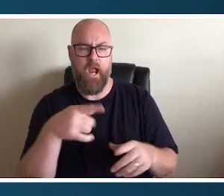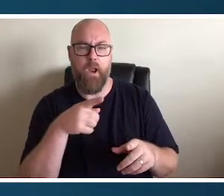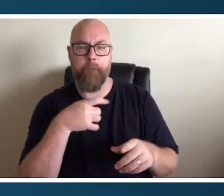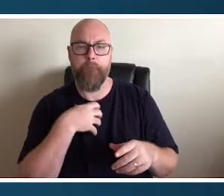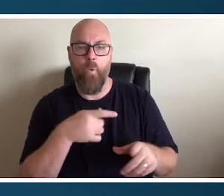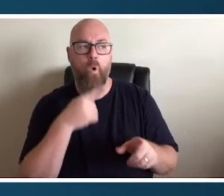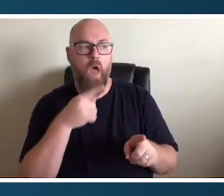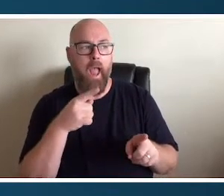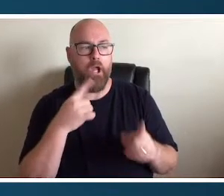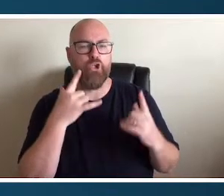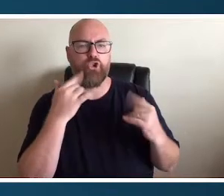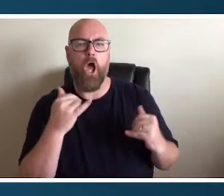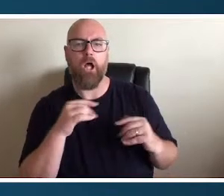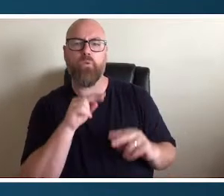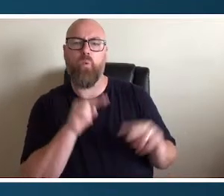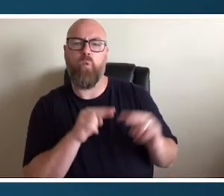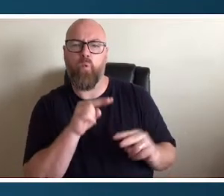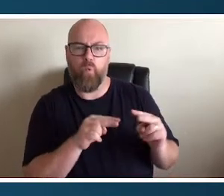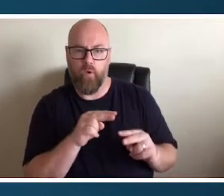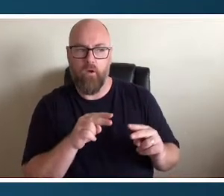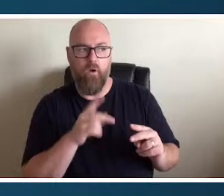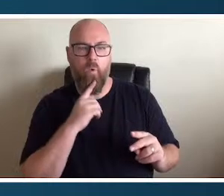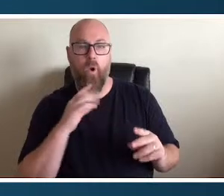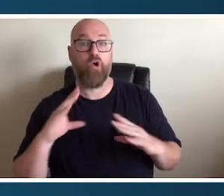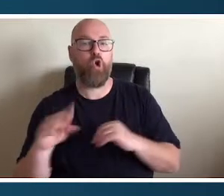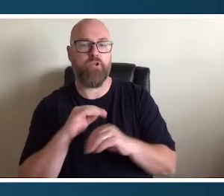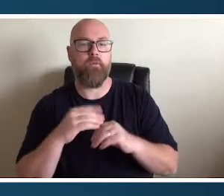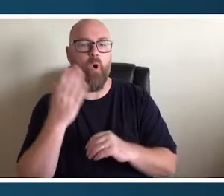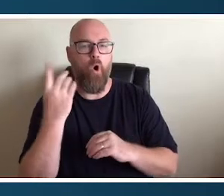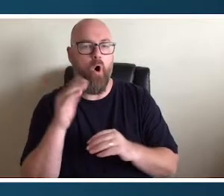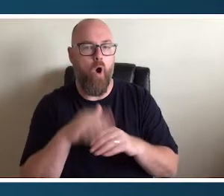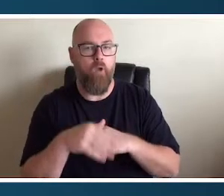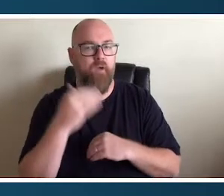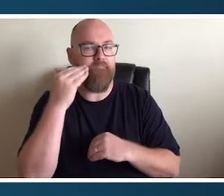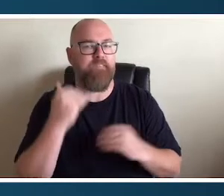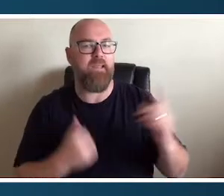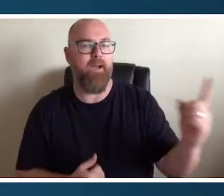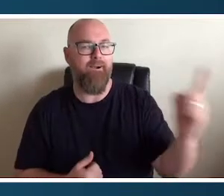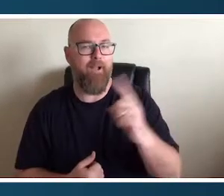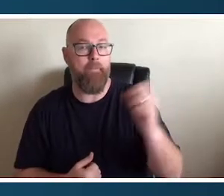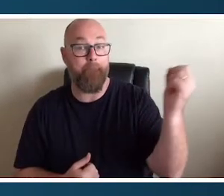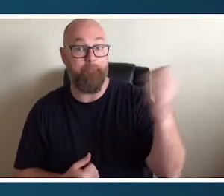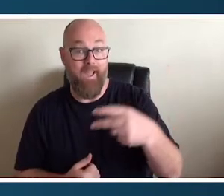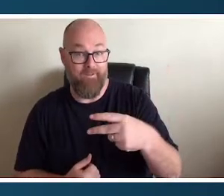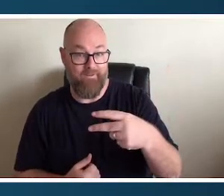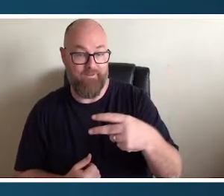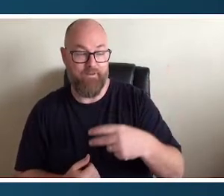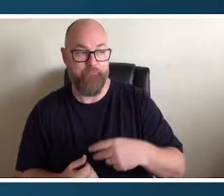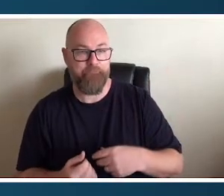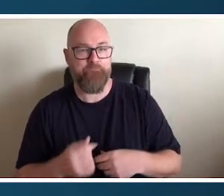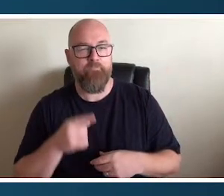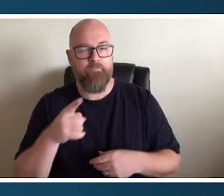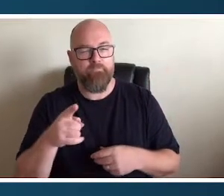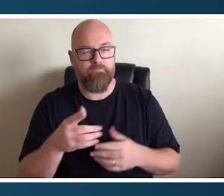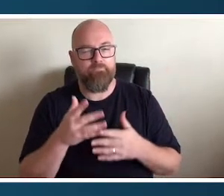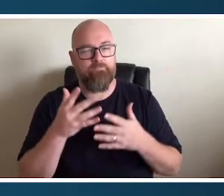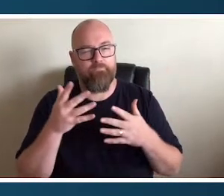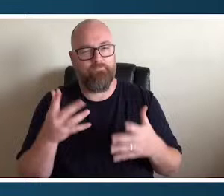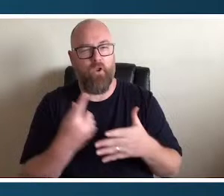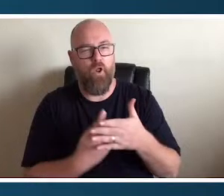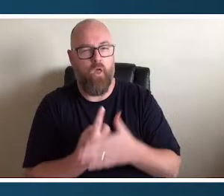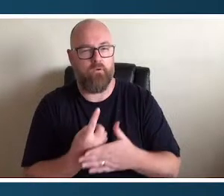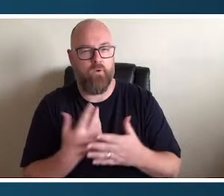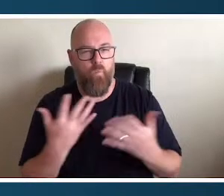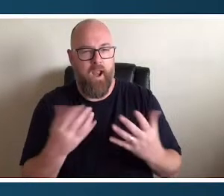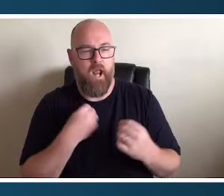gossip against the returned female workers. This is quite common in communities where there are only a few women